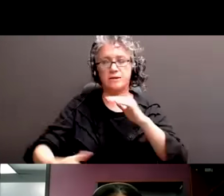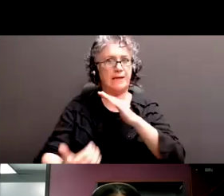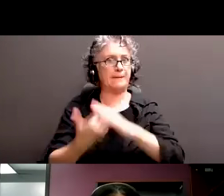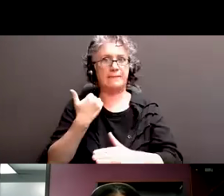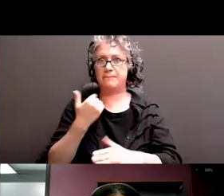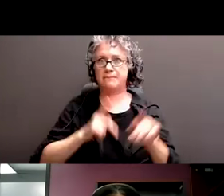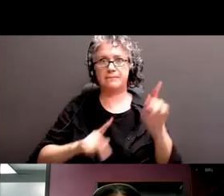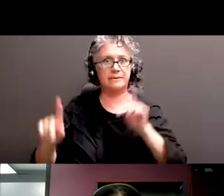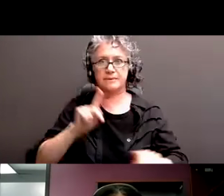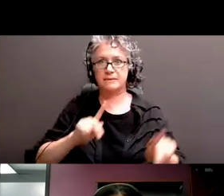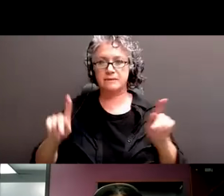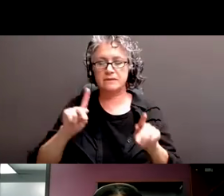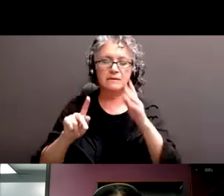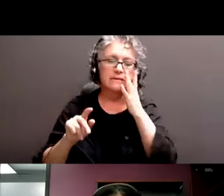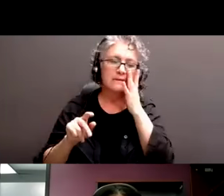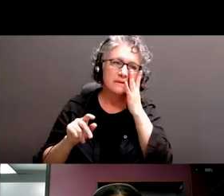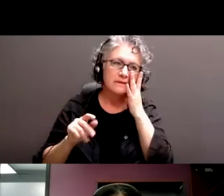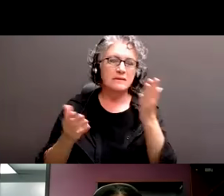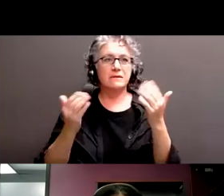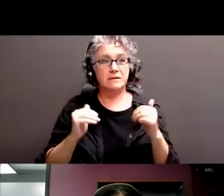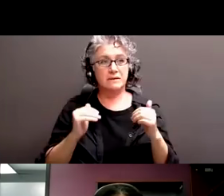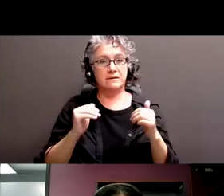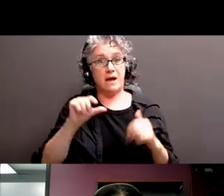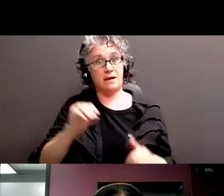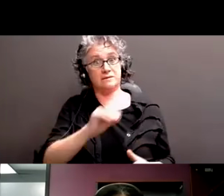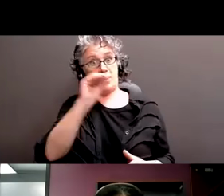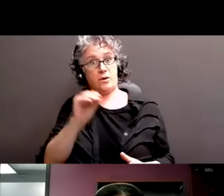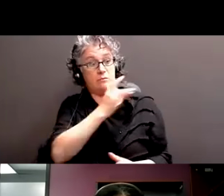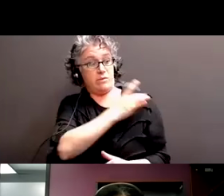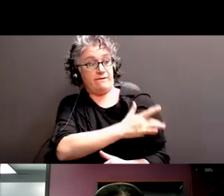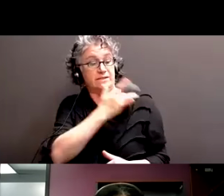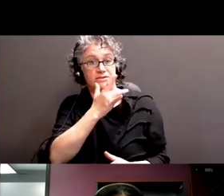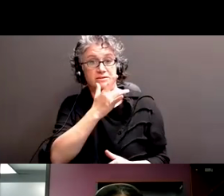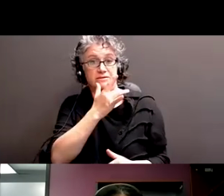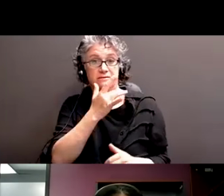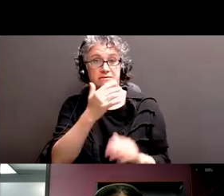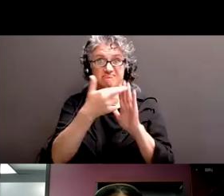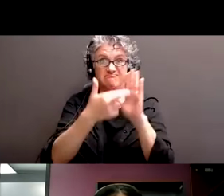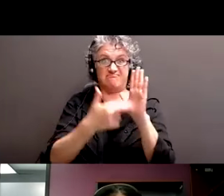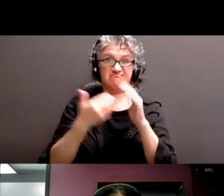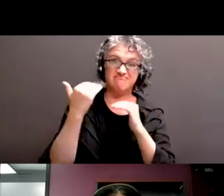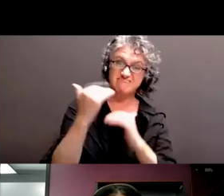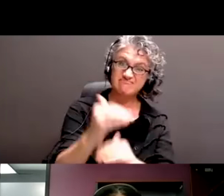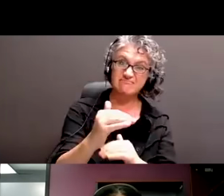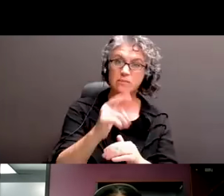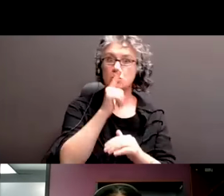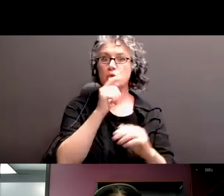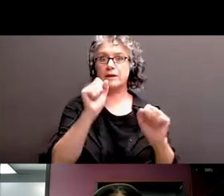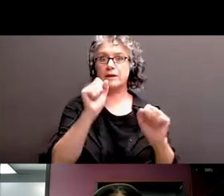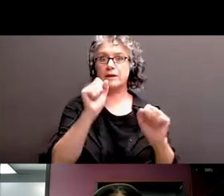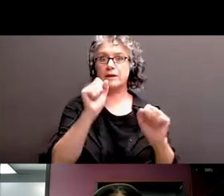the provincial restrictions that went in place in terms of visitation. And so in this story,